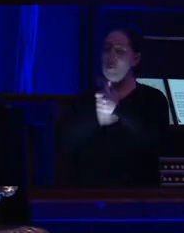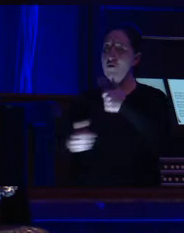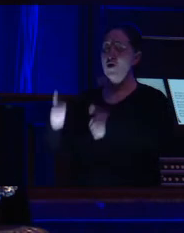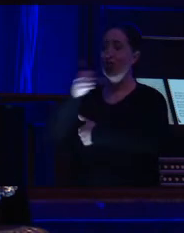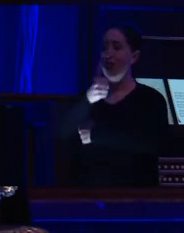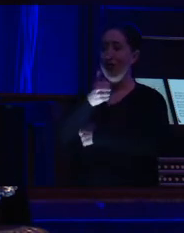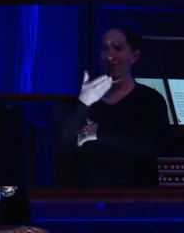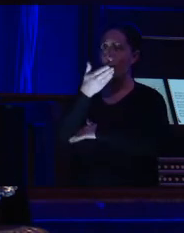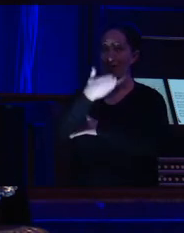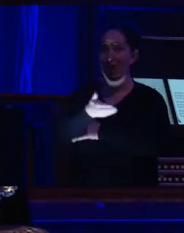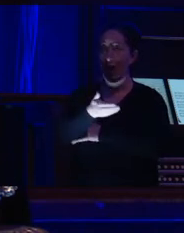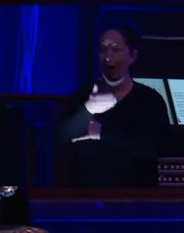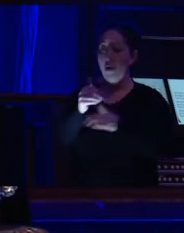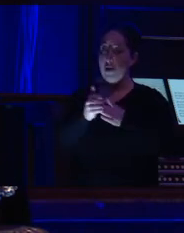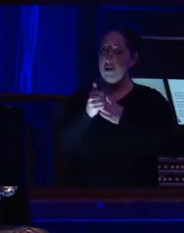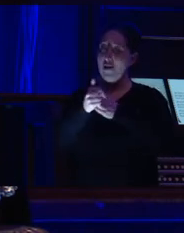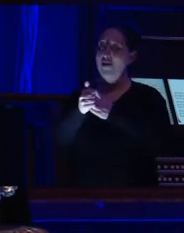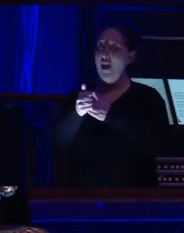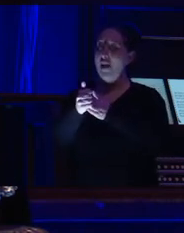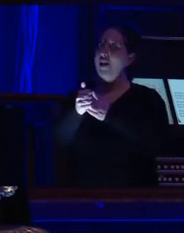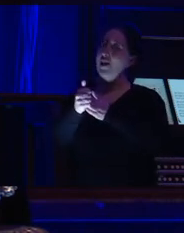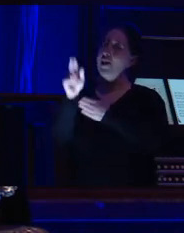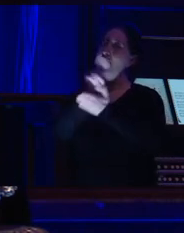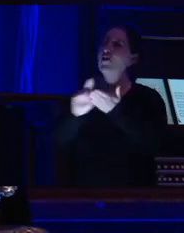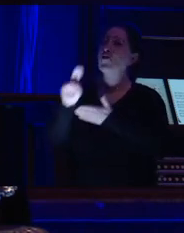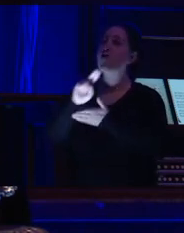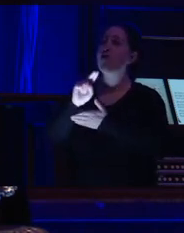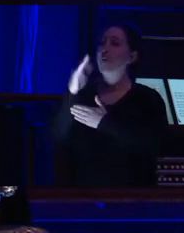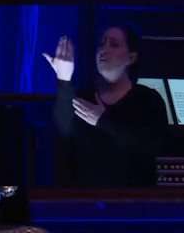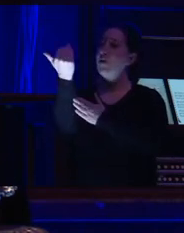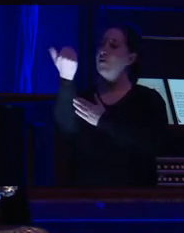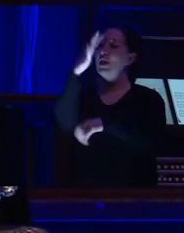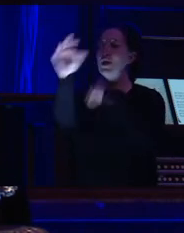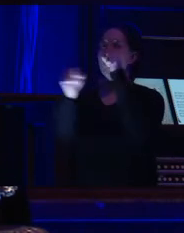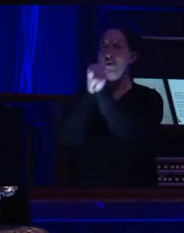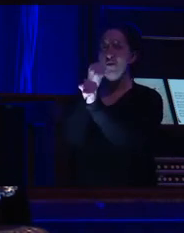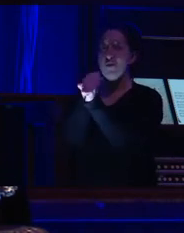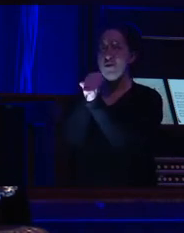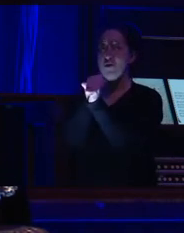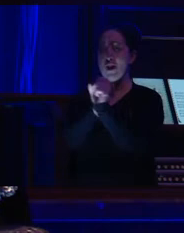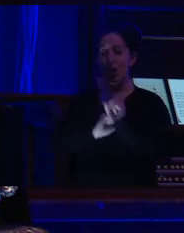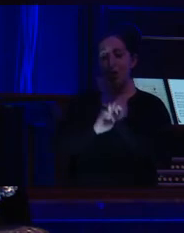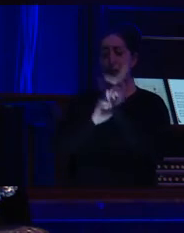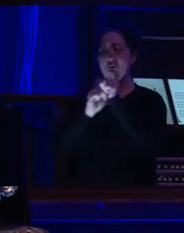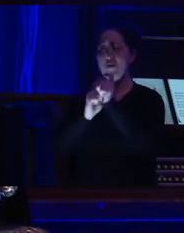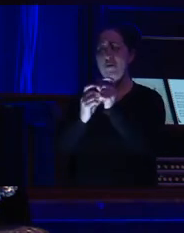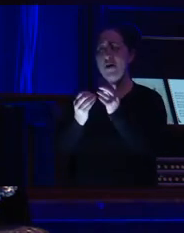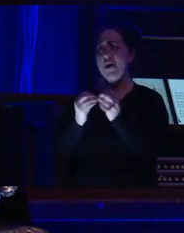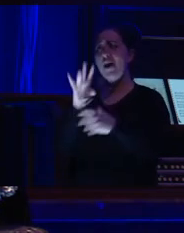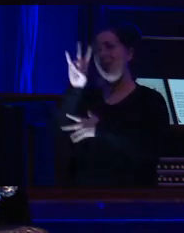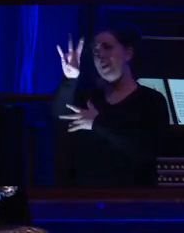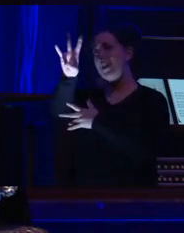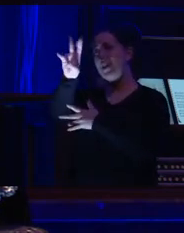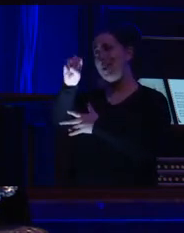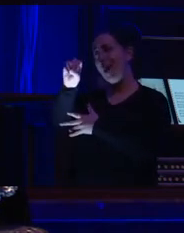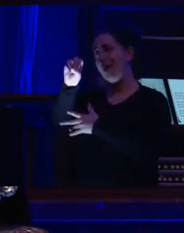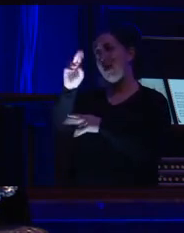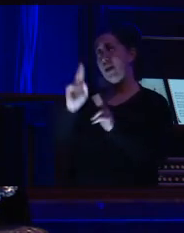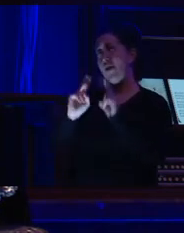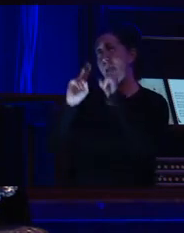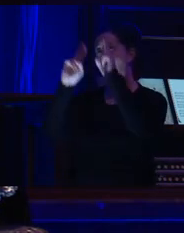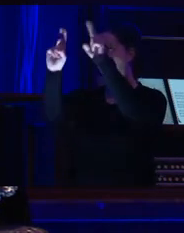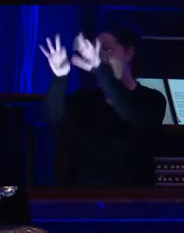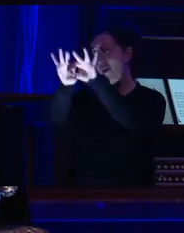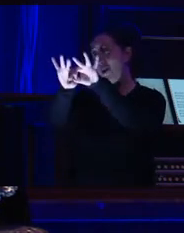where she led the institution for 15 years. She is the recipient of more than 70 honorary